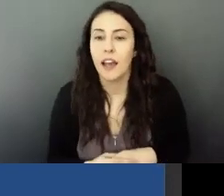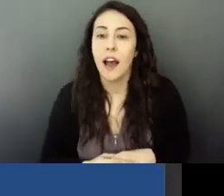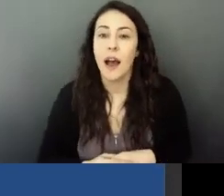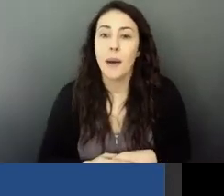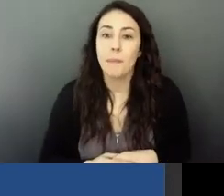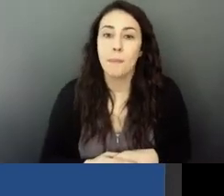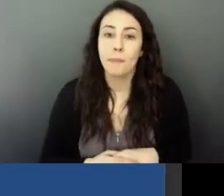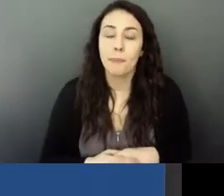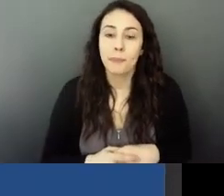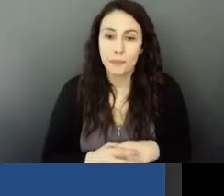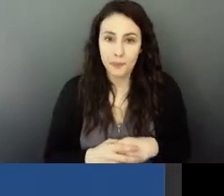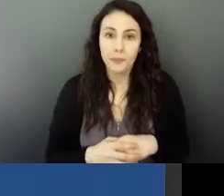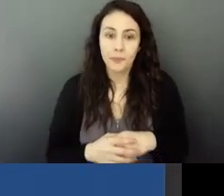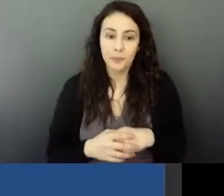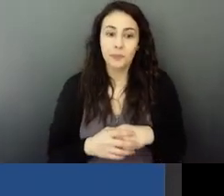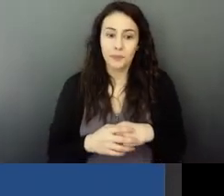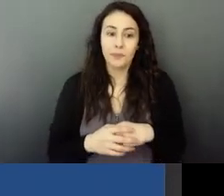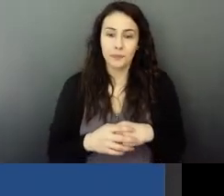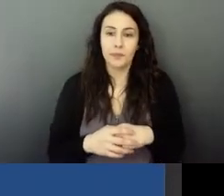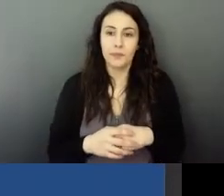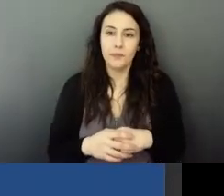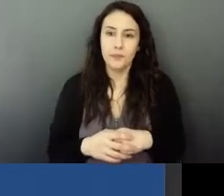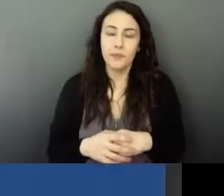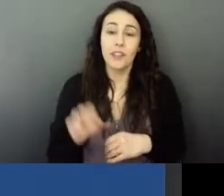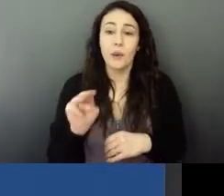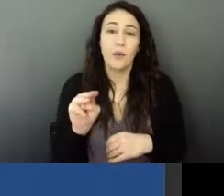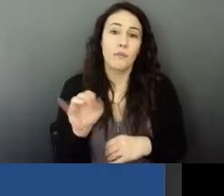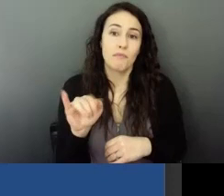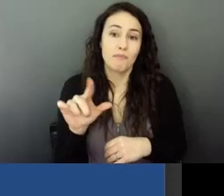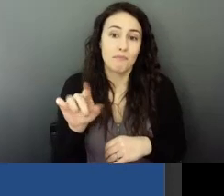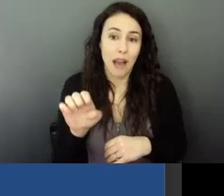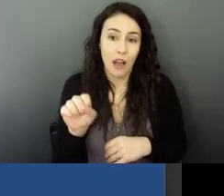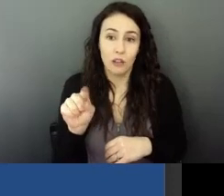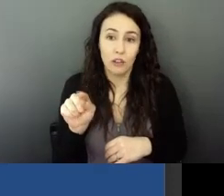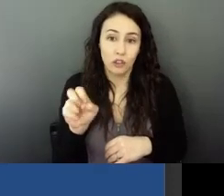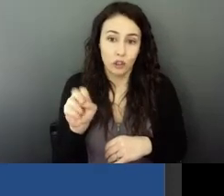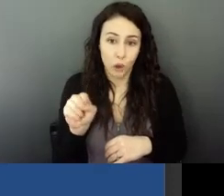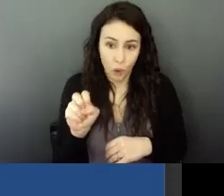so with the milestone posts, they are